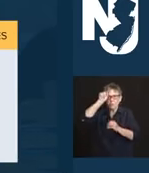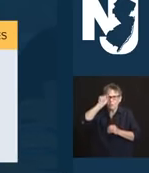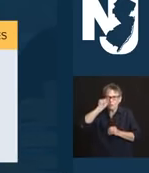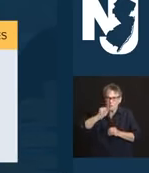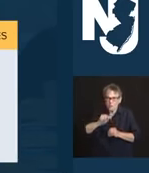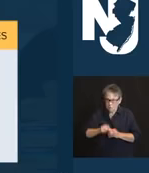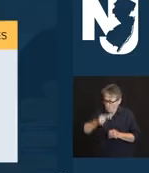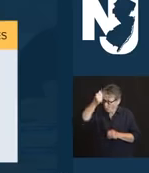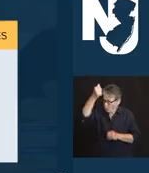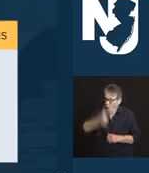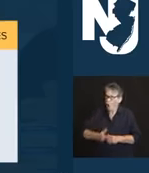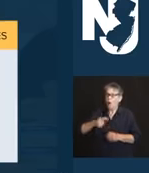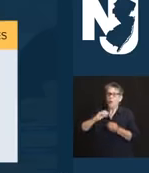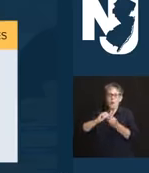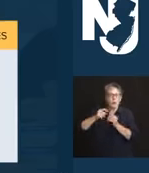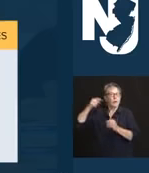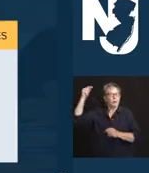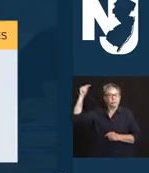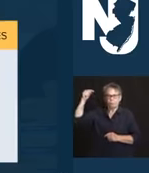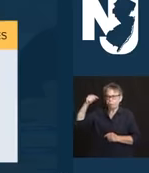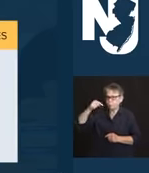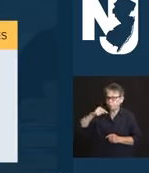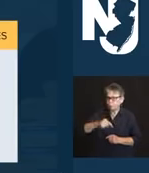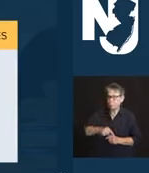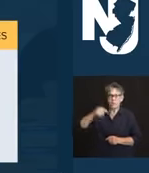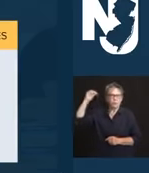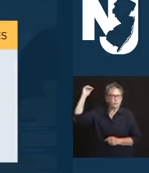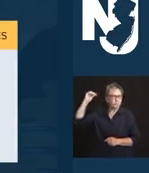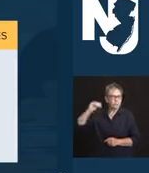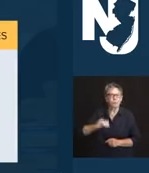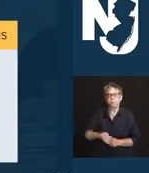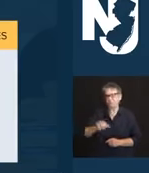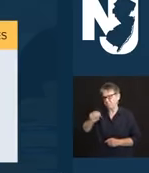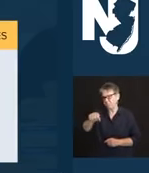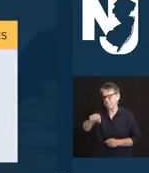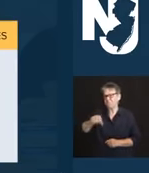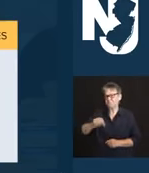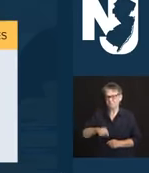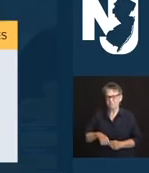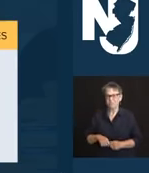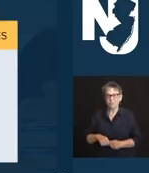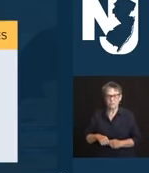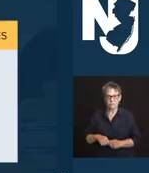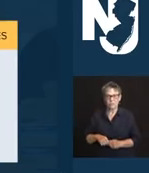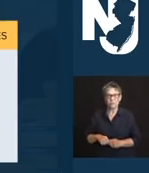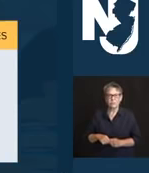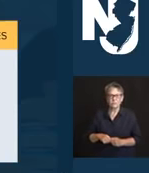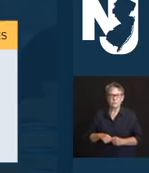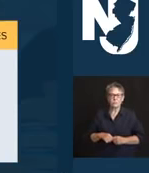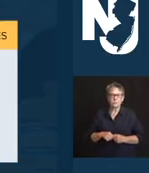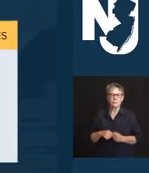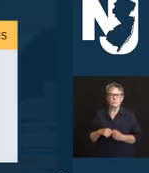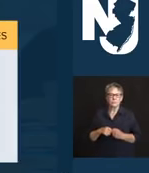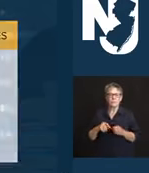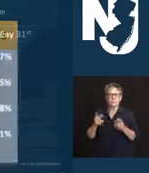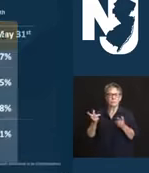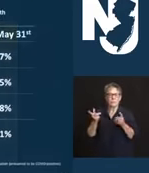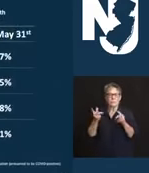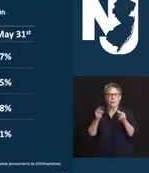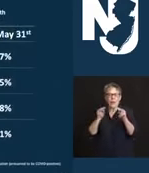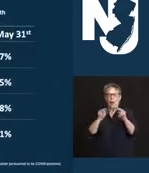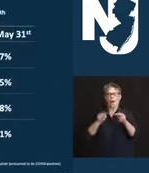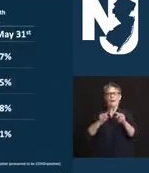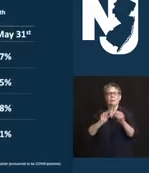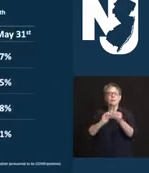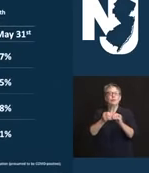2. Let's look at this data through a little bit of a different lens as we have recently. The numbers we are seeing in our